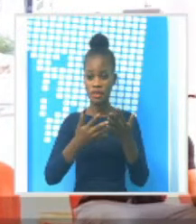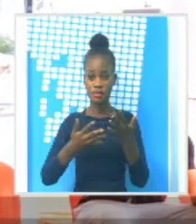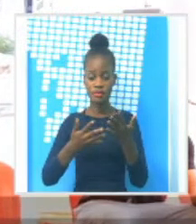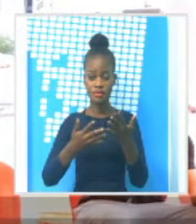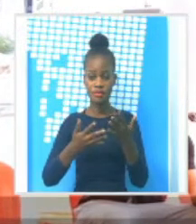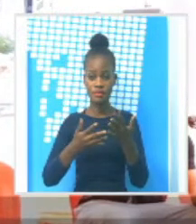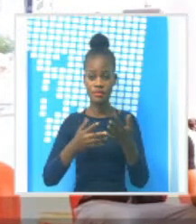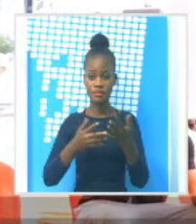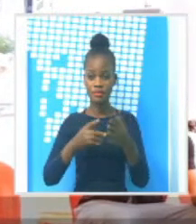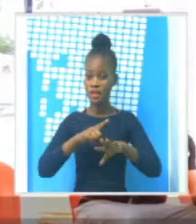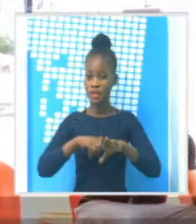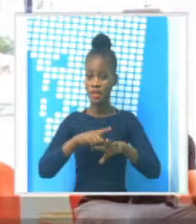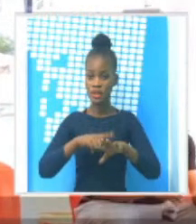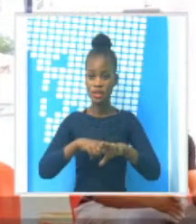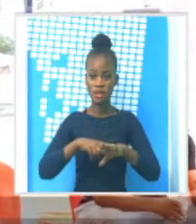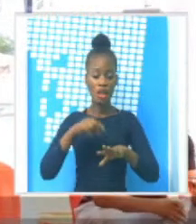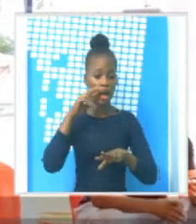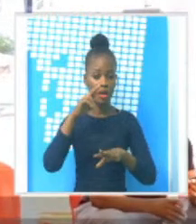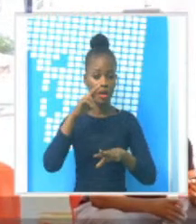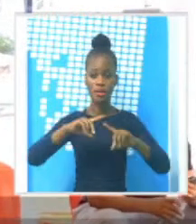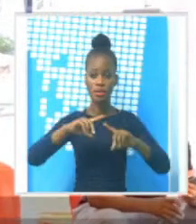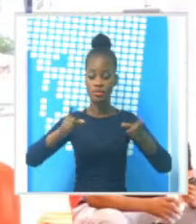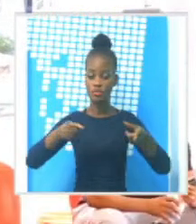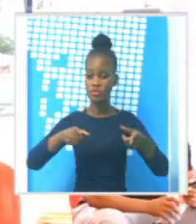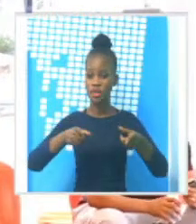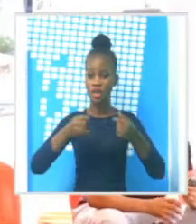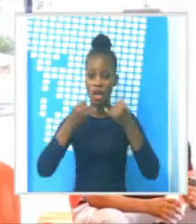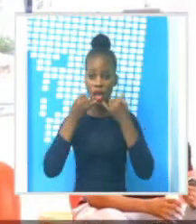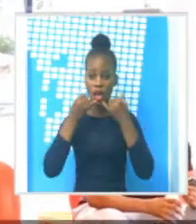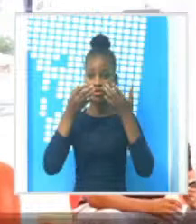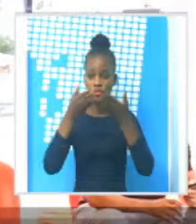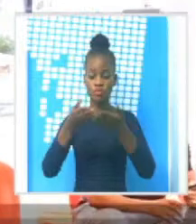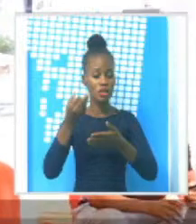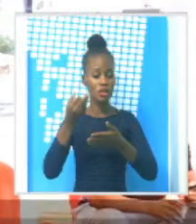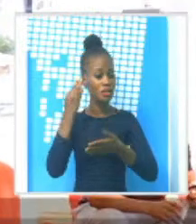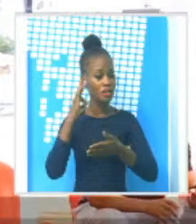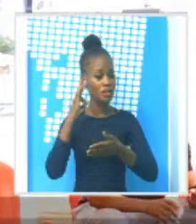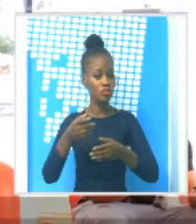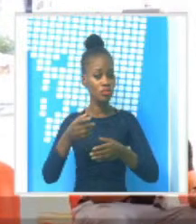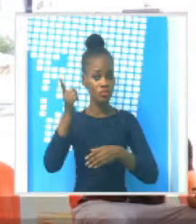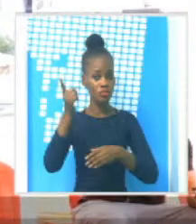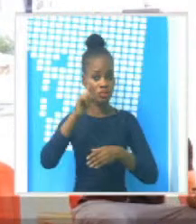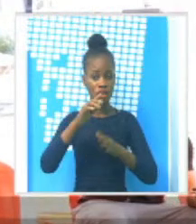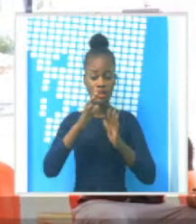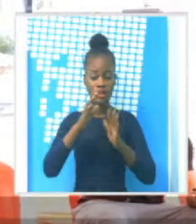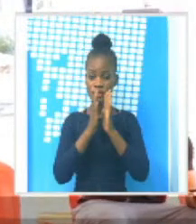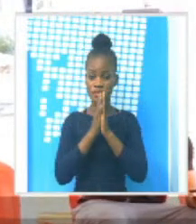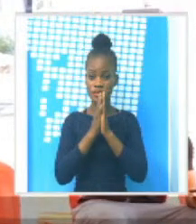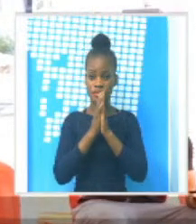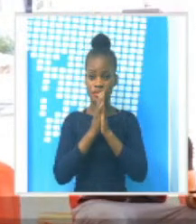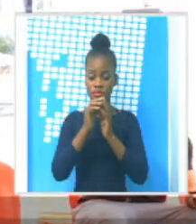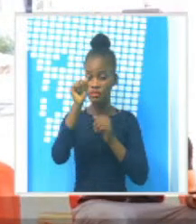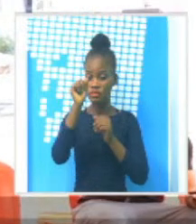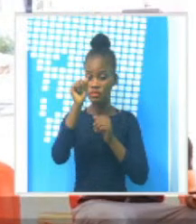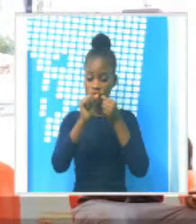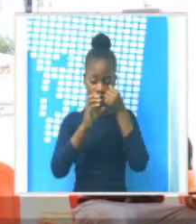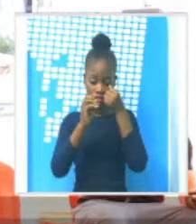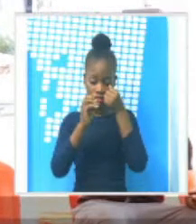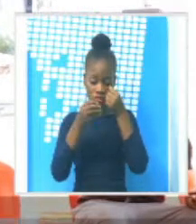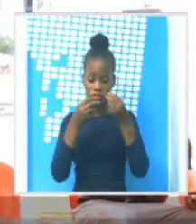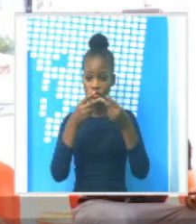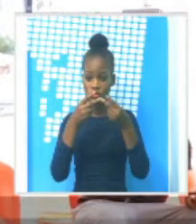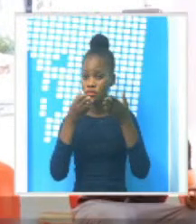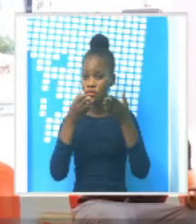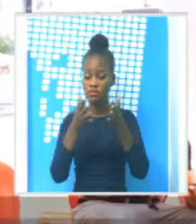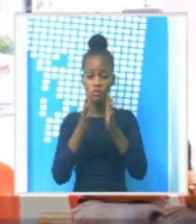COVID times, there was a wider shortage because people were not free to come out, and so we started then to